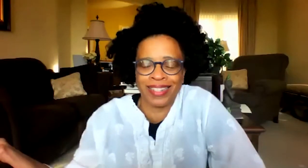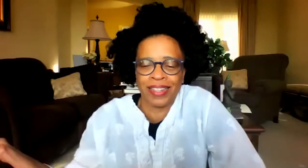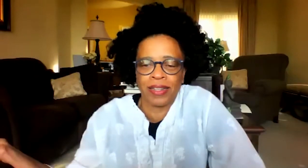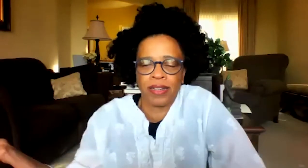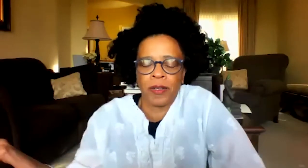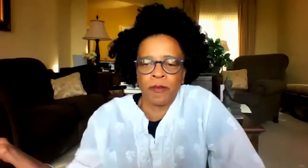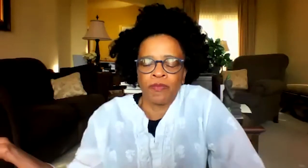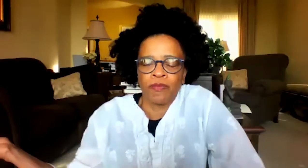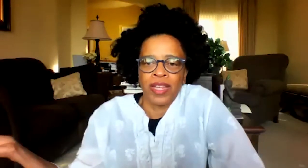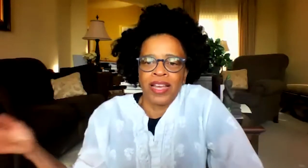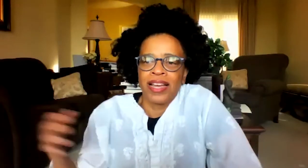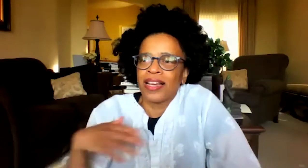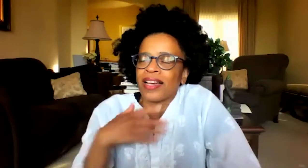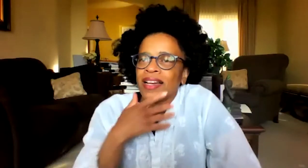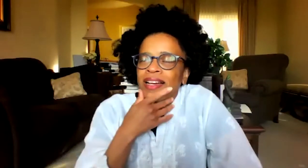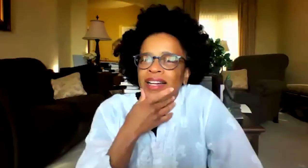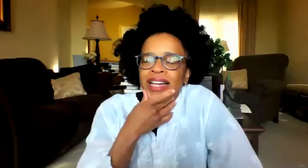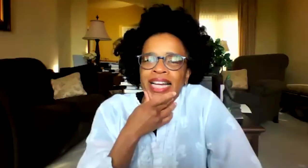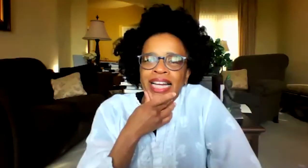again.